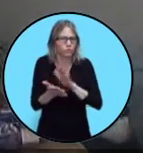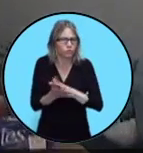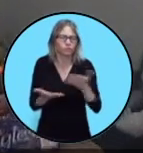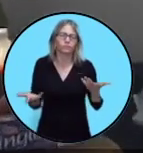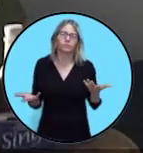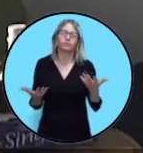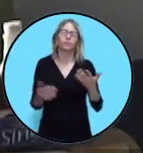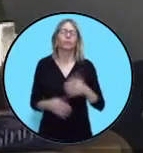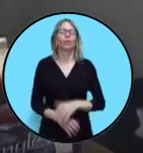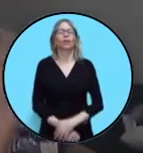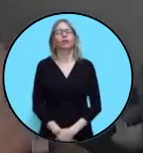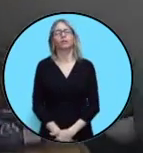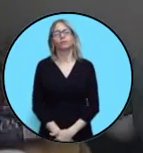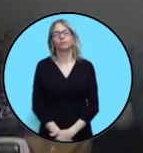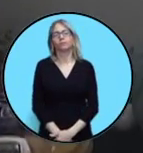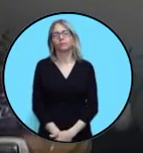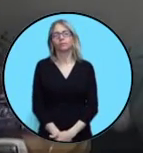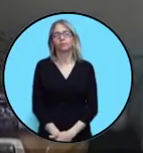school, my mom just,